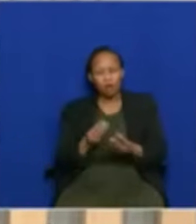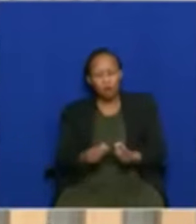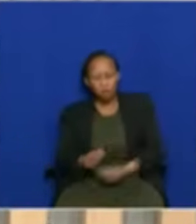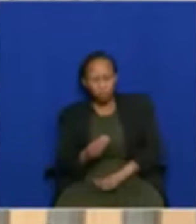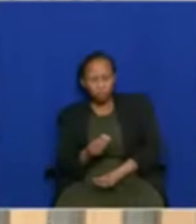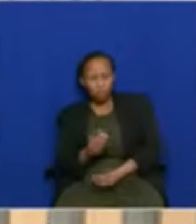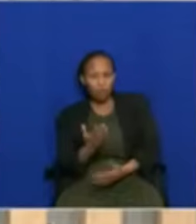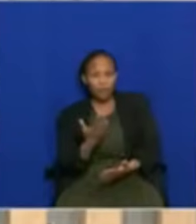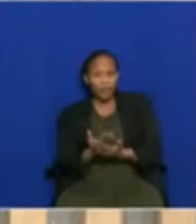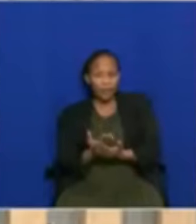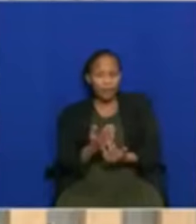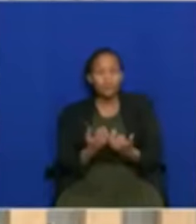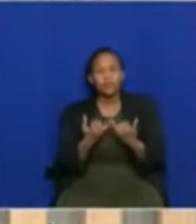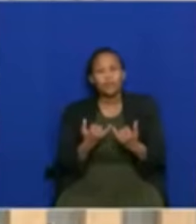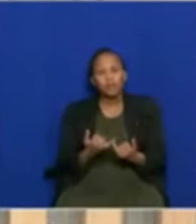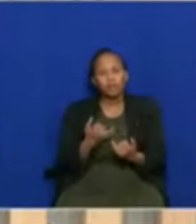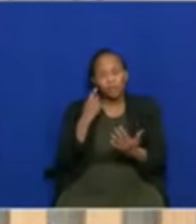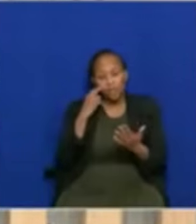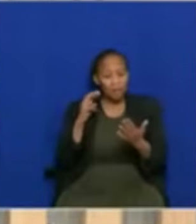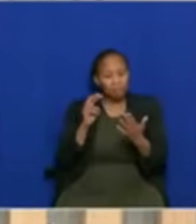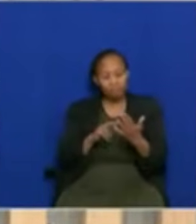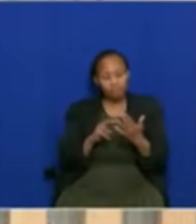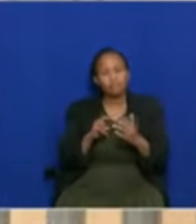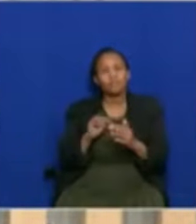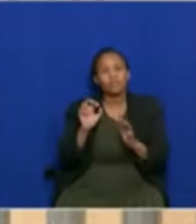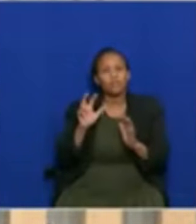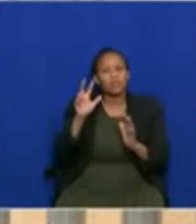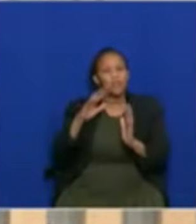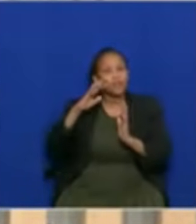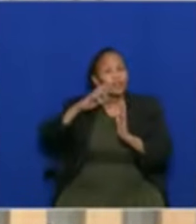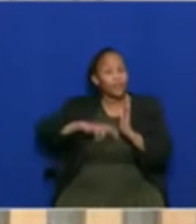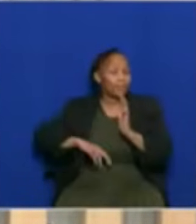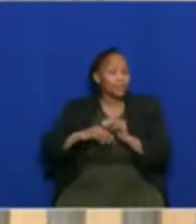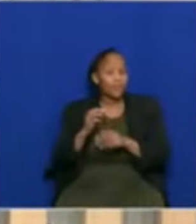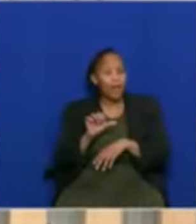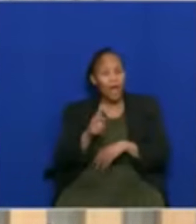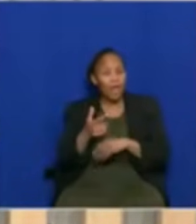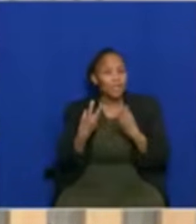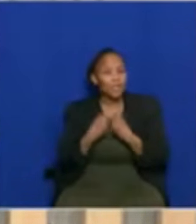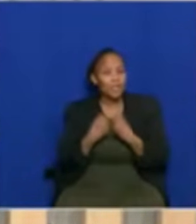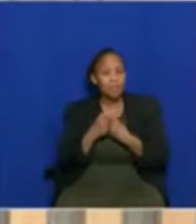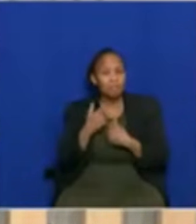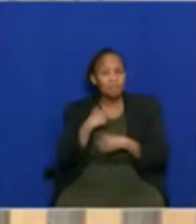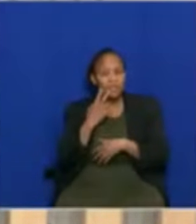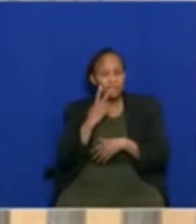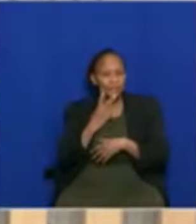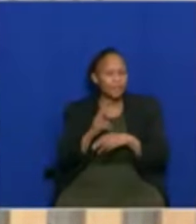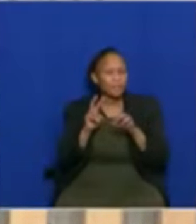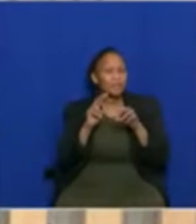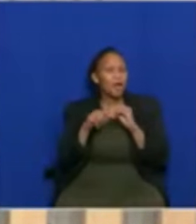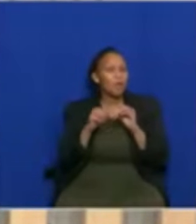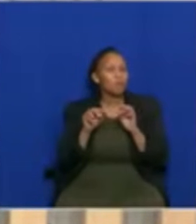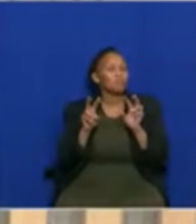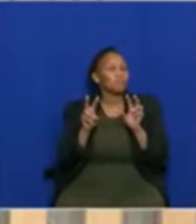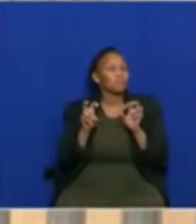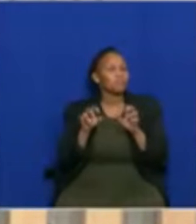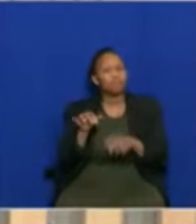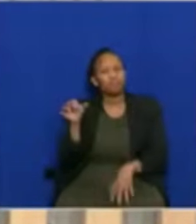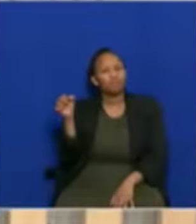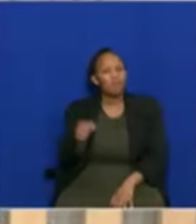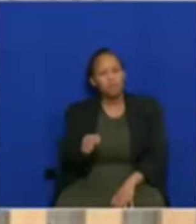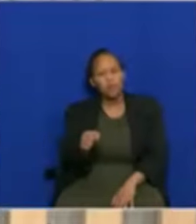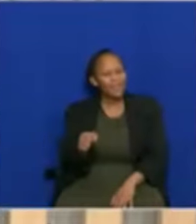affidavit. I didn't see anything else about appointments, general